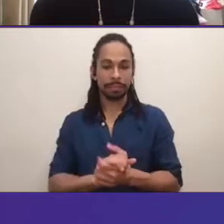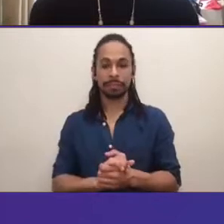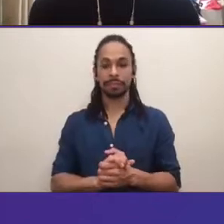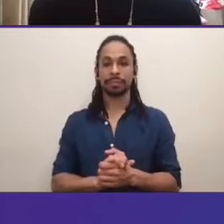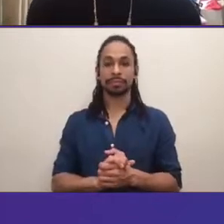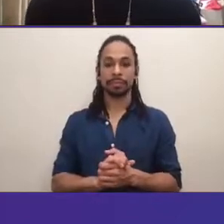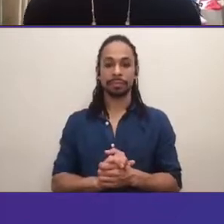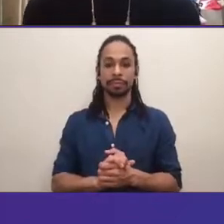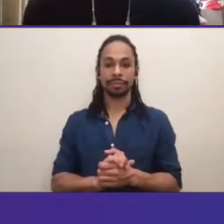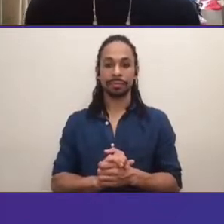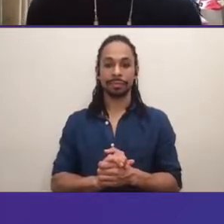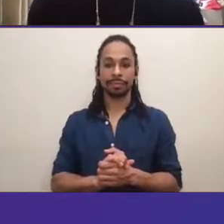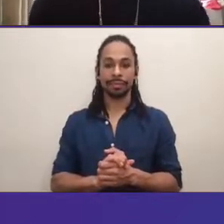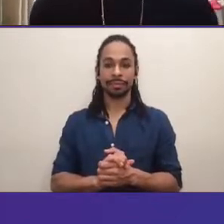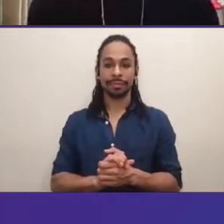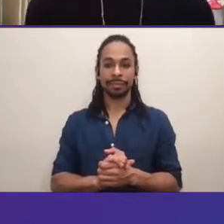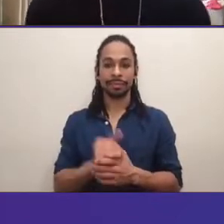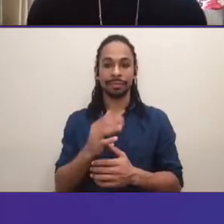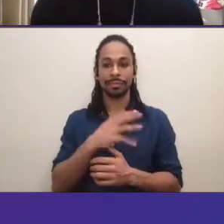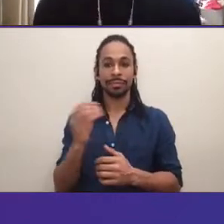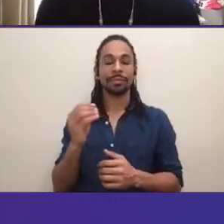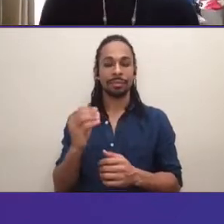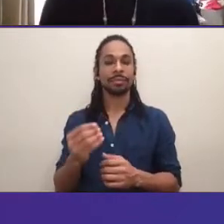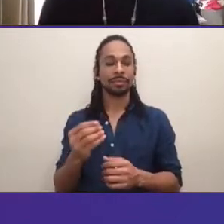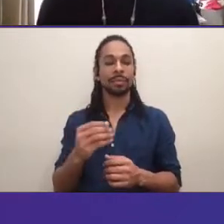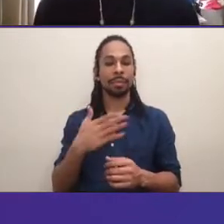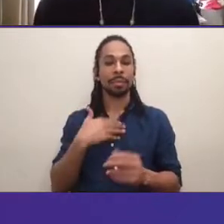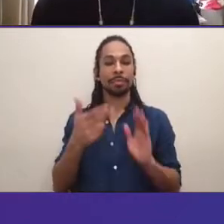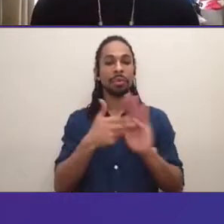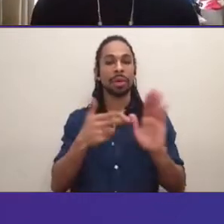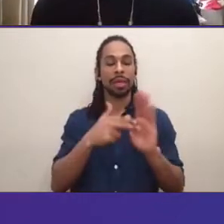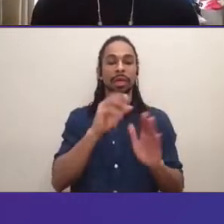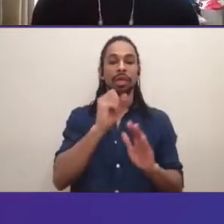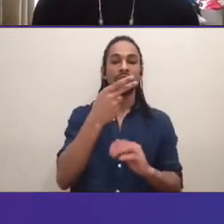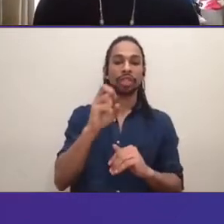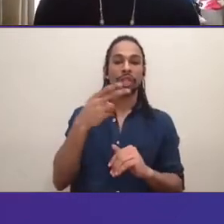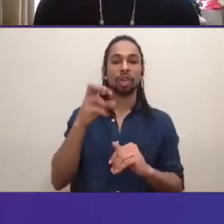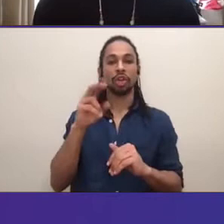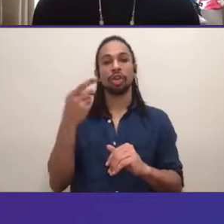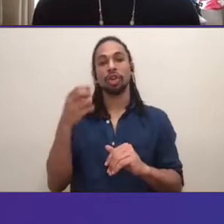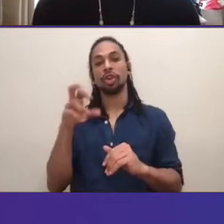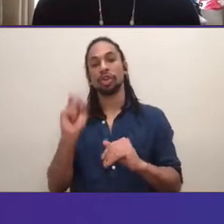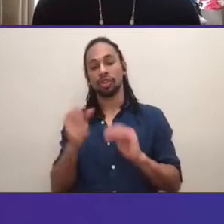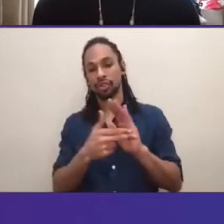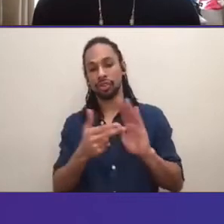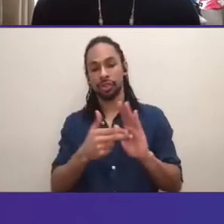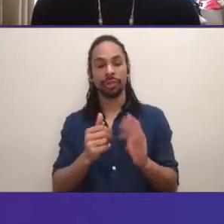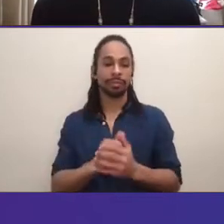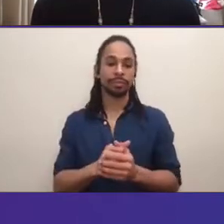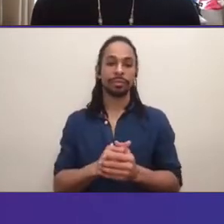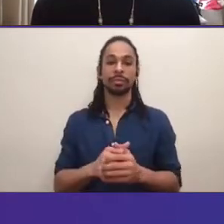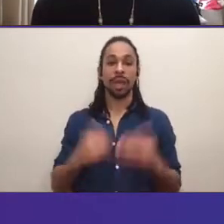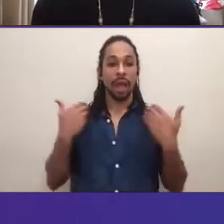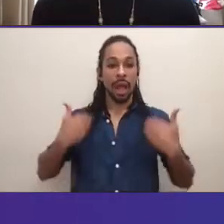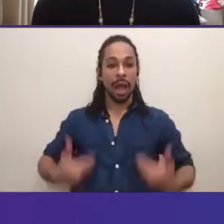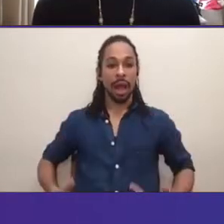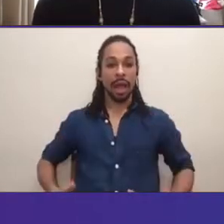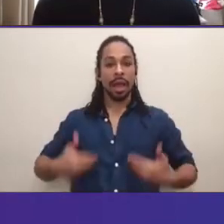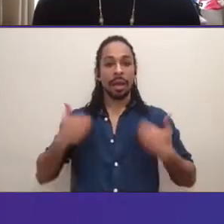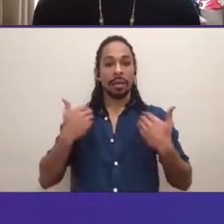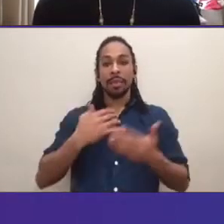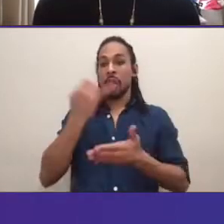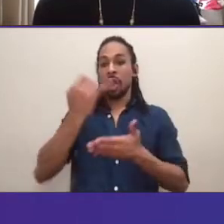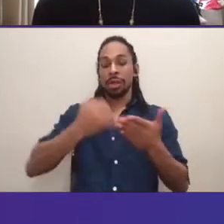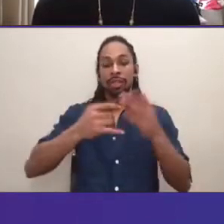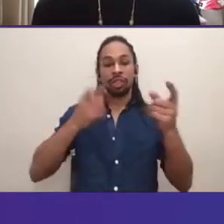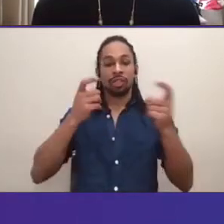And my pronouns are she, hers, and hers. I am the artistic